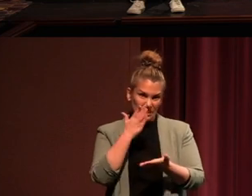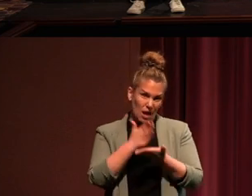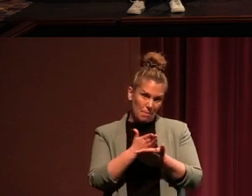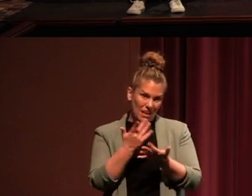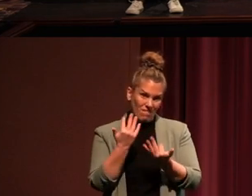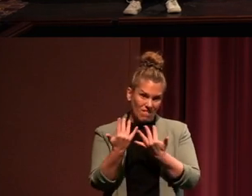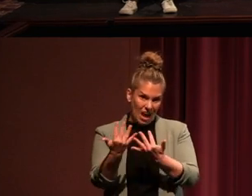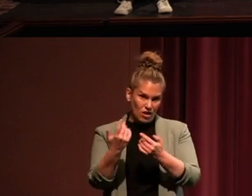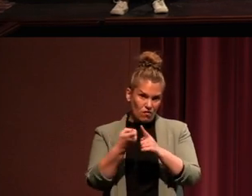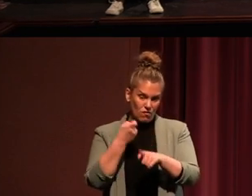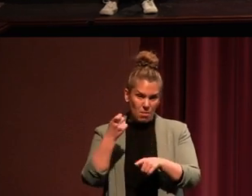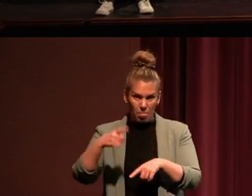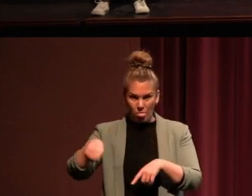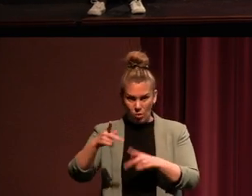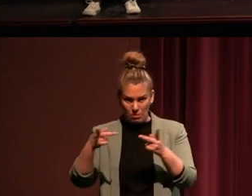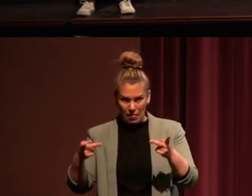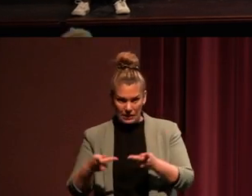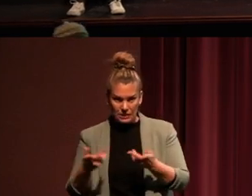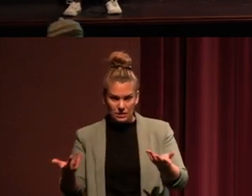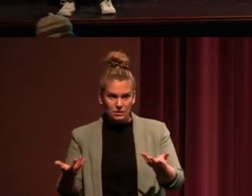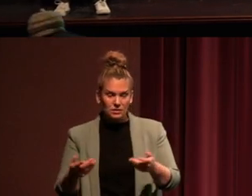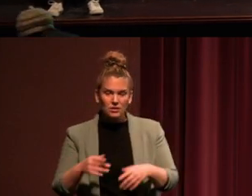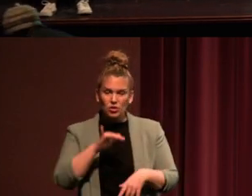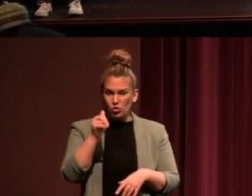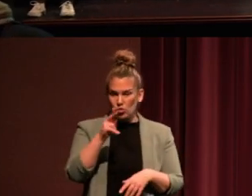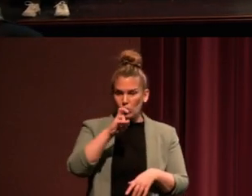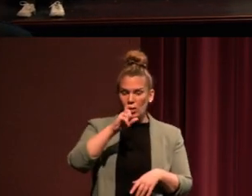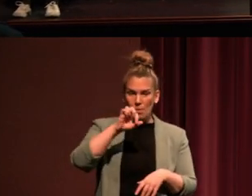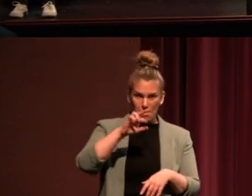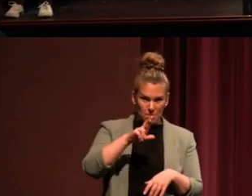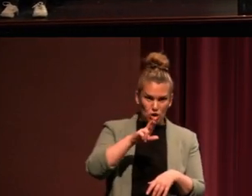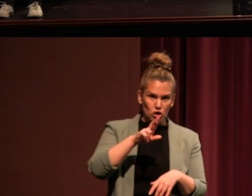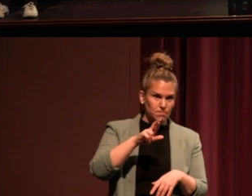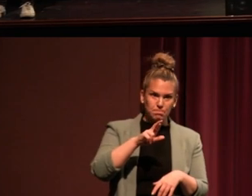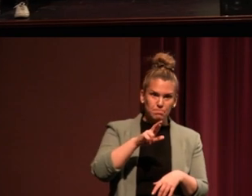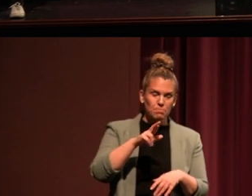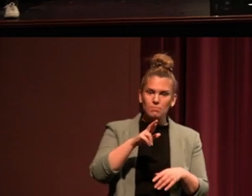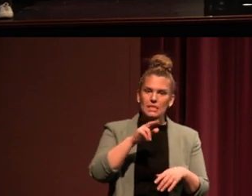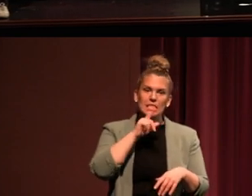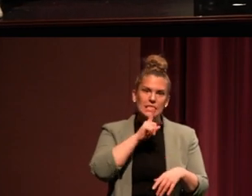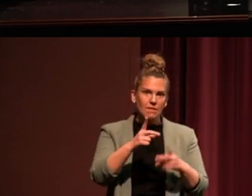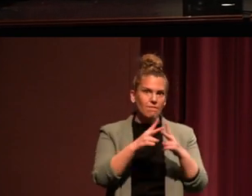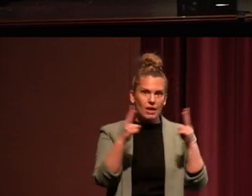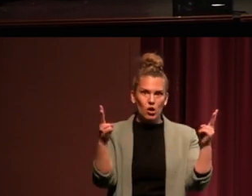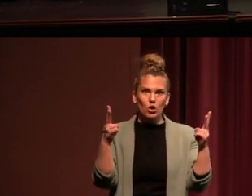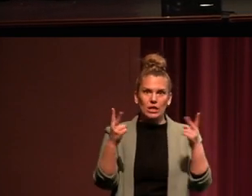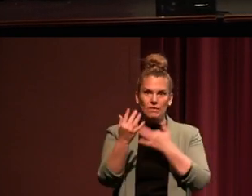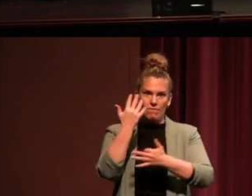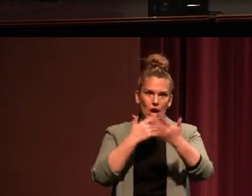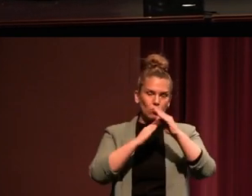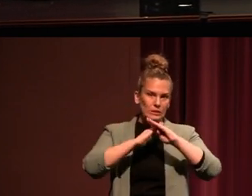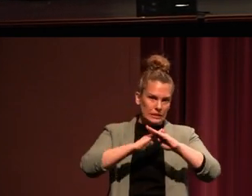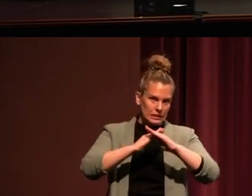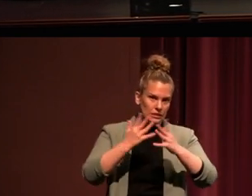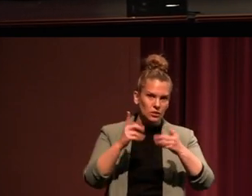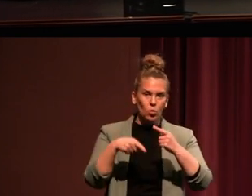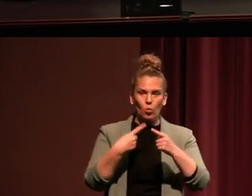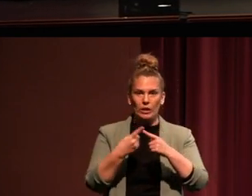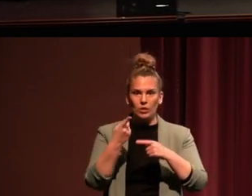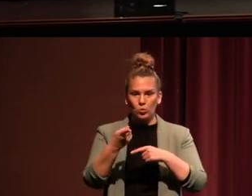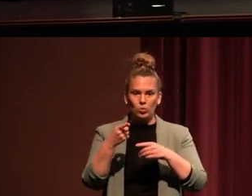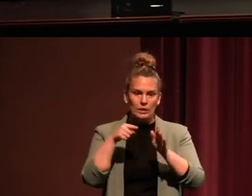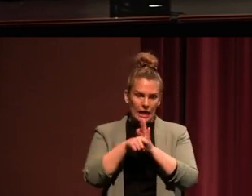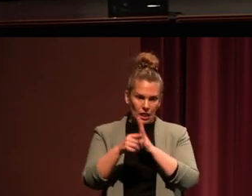systems. Juniper is an extremely fire-sensitive species, easily killed by fire. And when you take fire out of the system, you get a lot of juniper